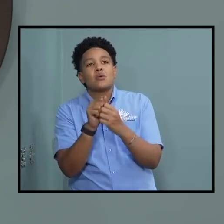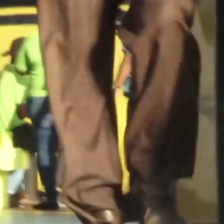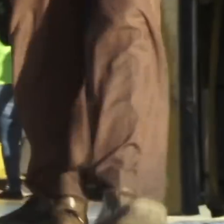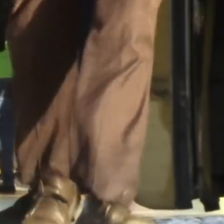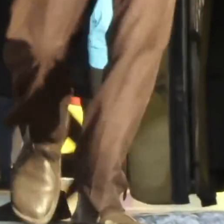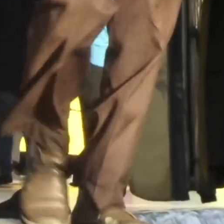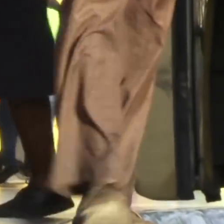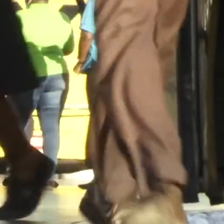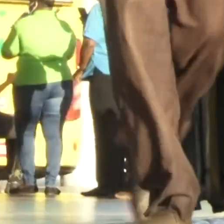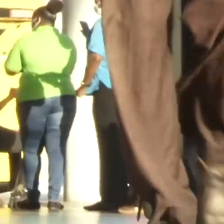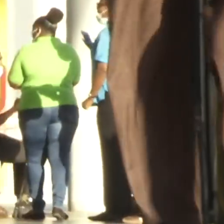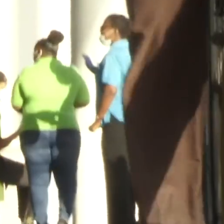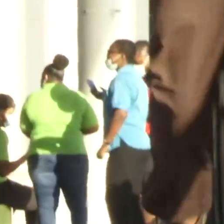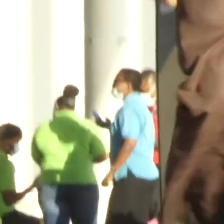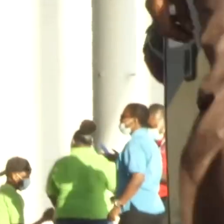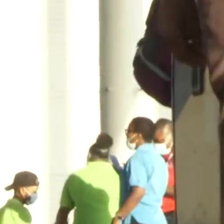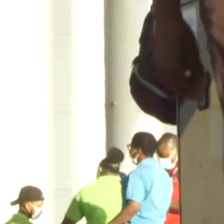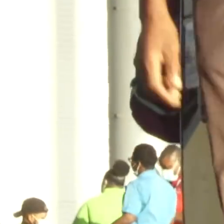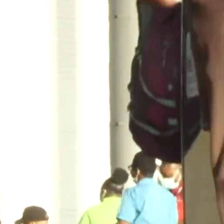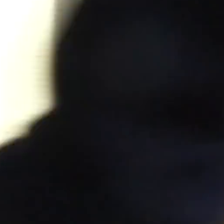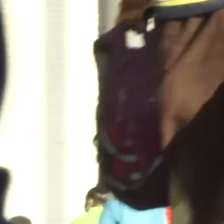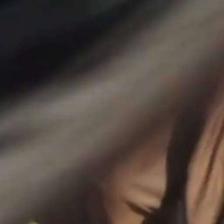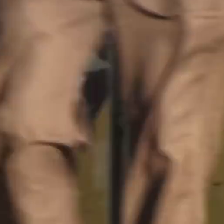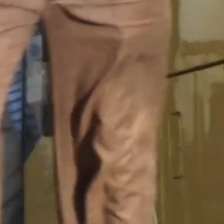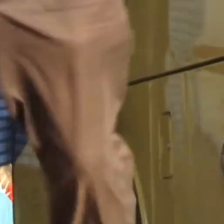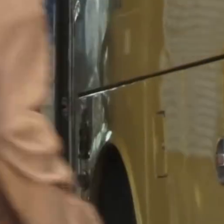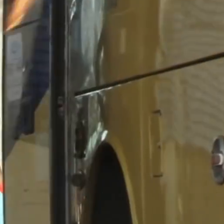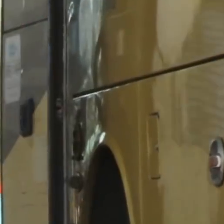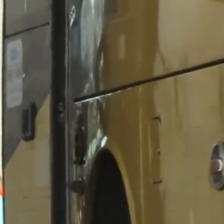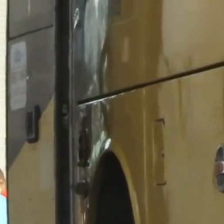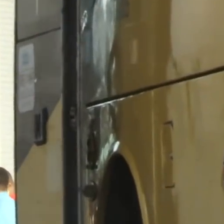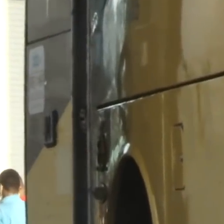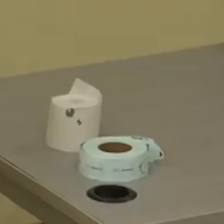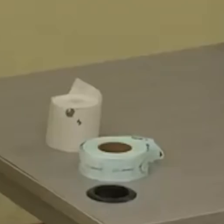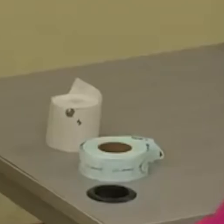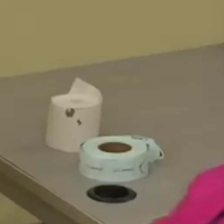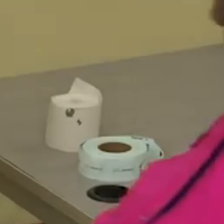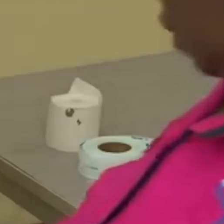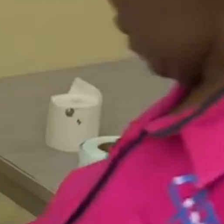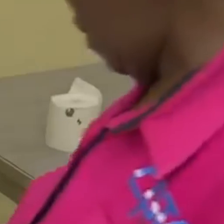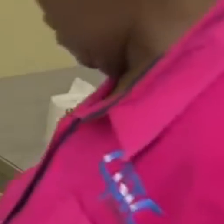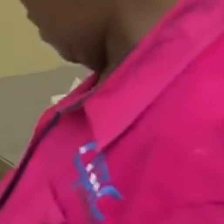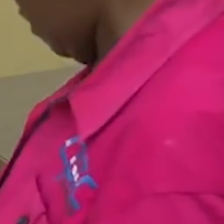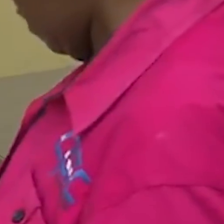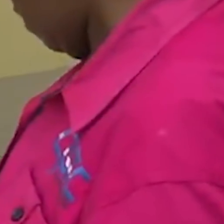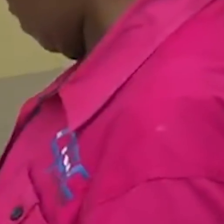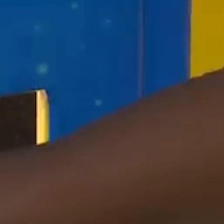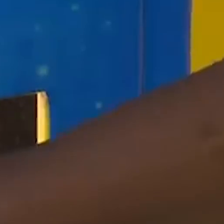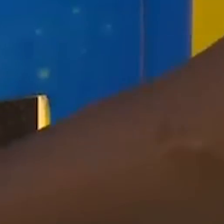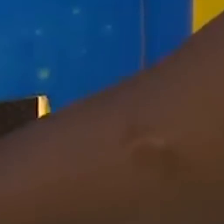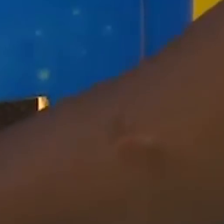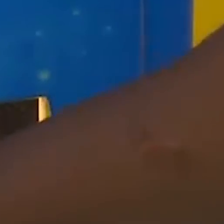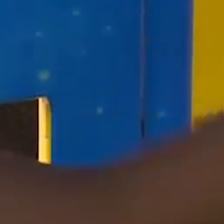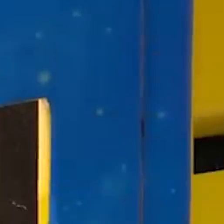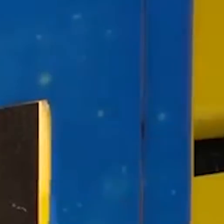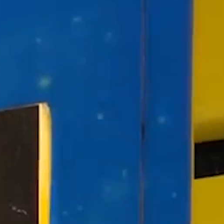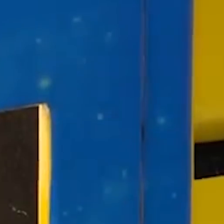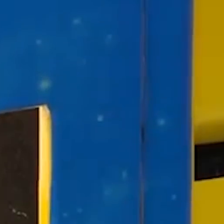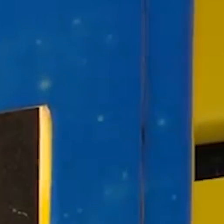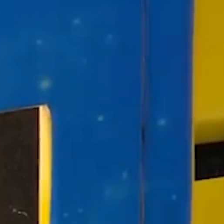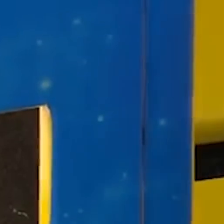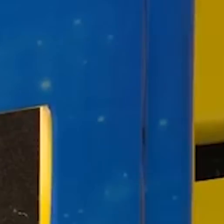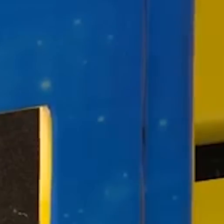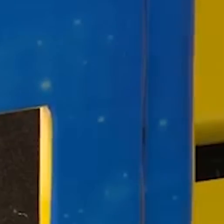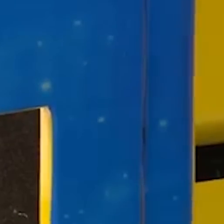you. Elderly persons living with underlying illnesses who are registered with the National Health Fund will